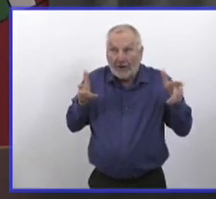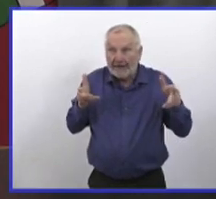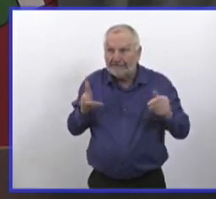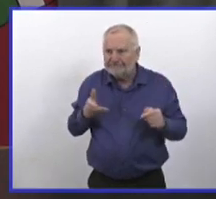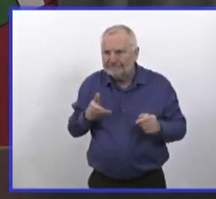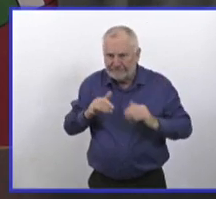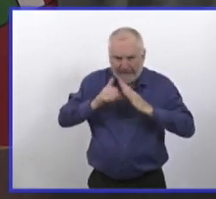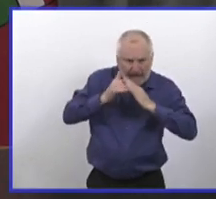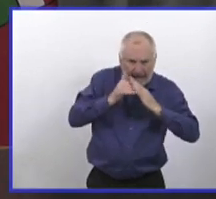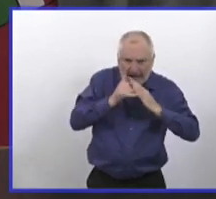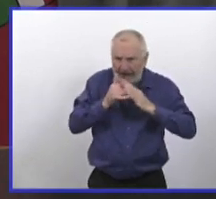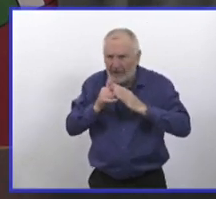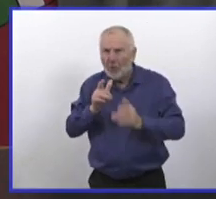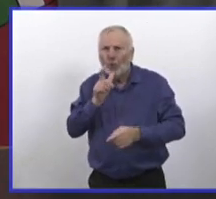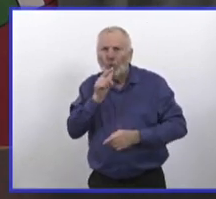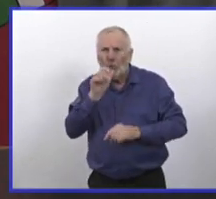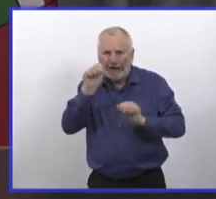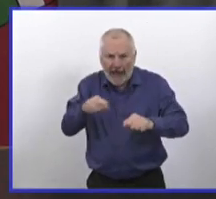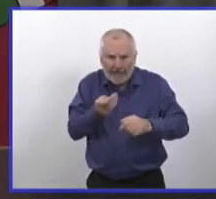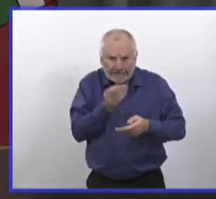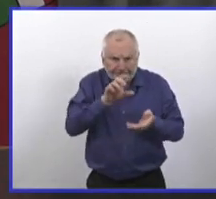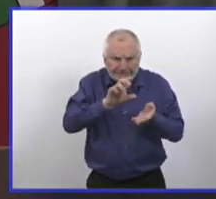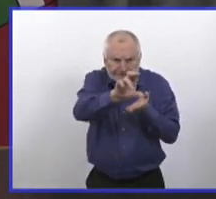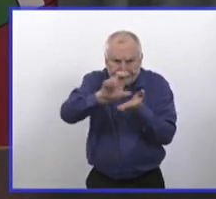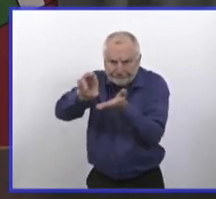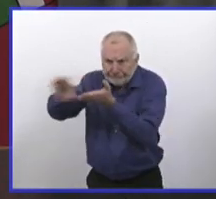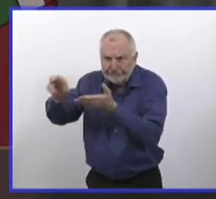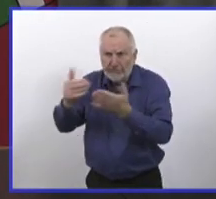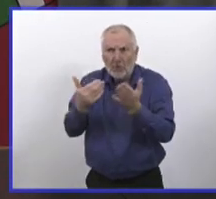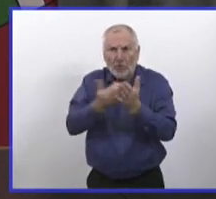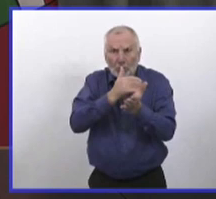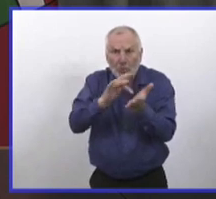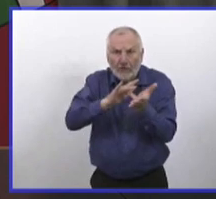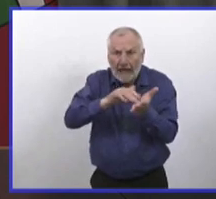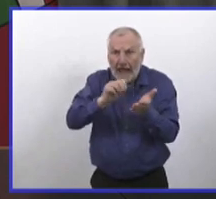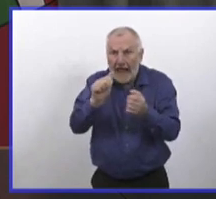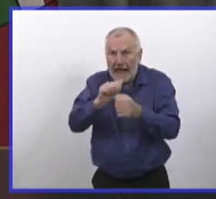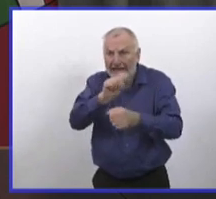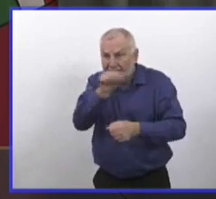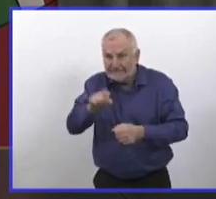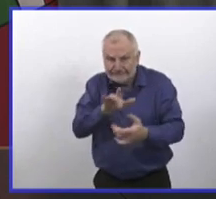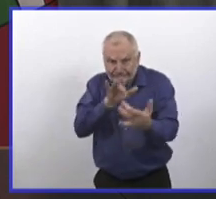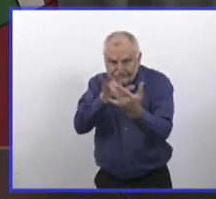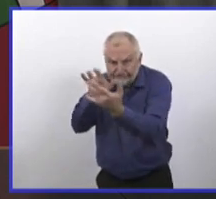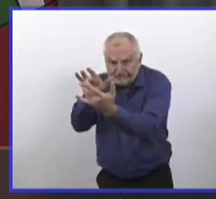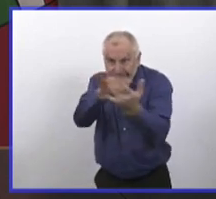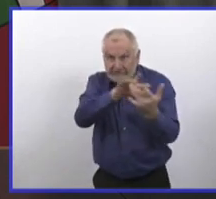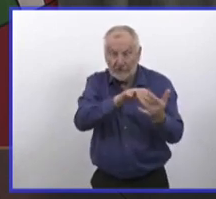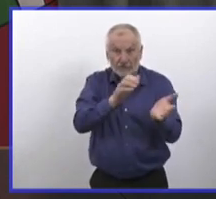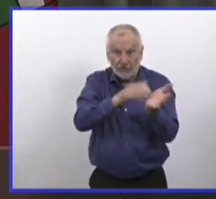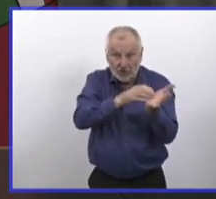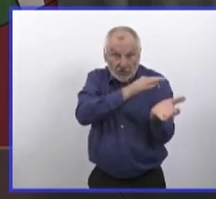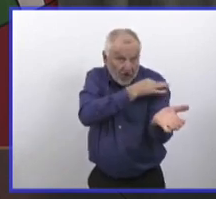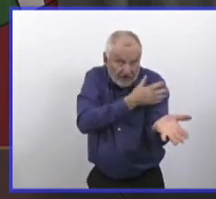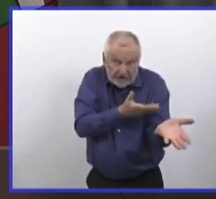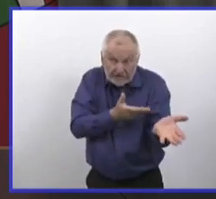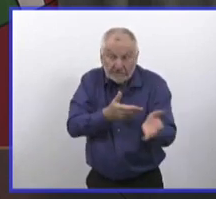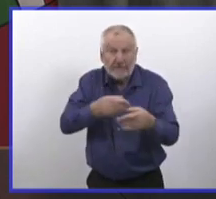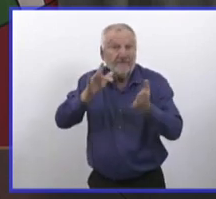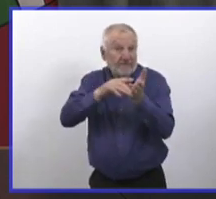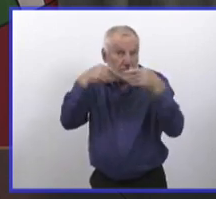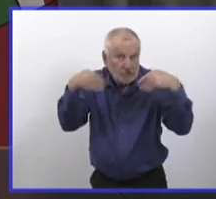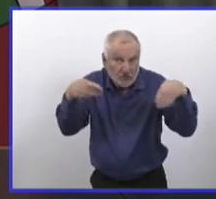vaccine in partnership with doctors and pharmacists. And now that the vaccine has been approved for use and our first shipment has